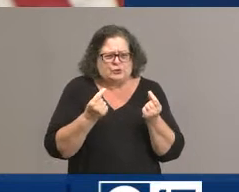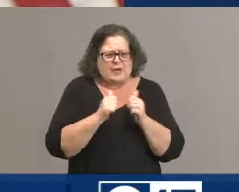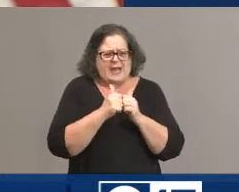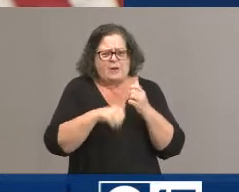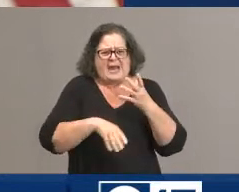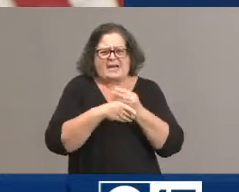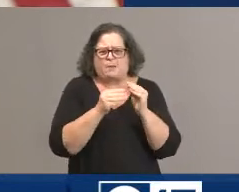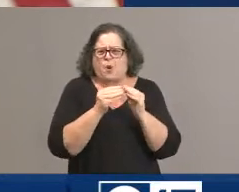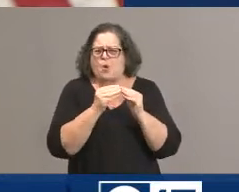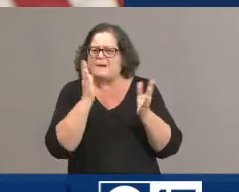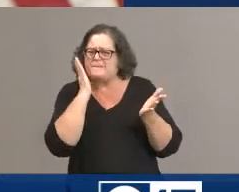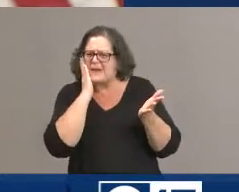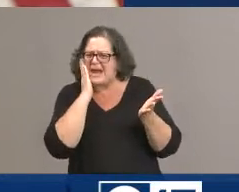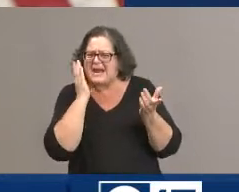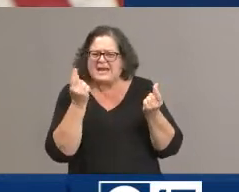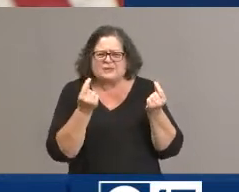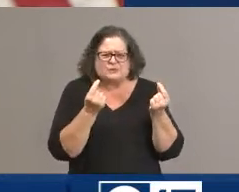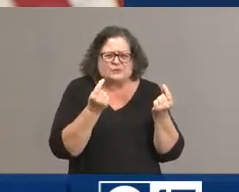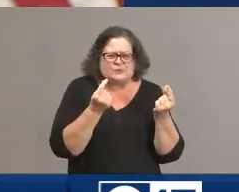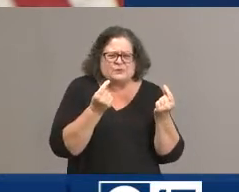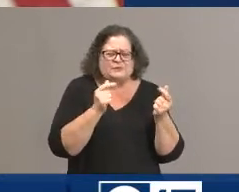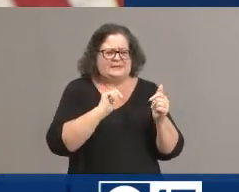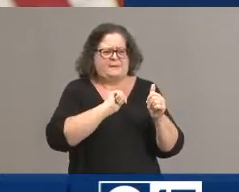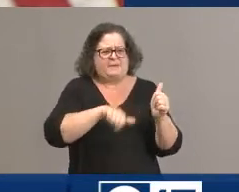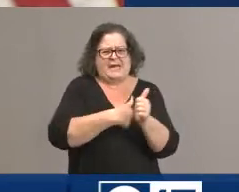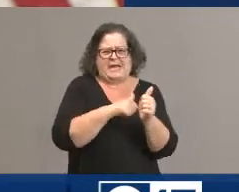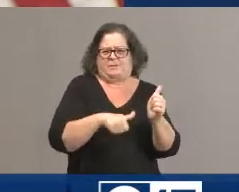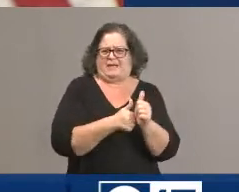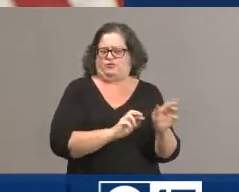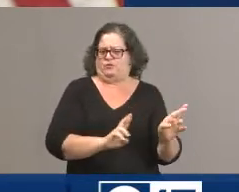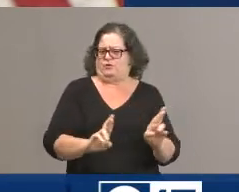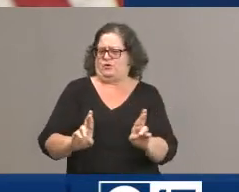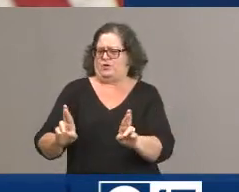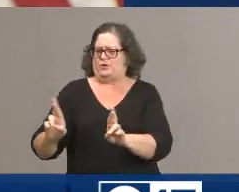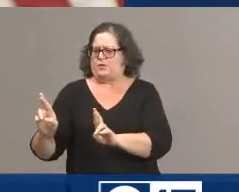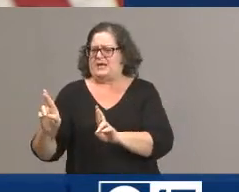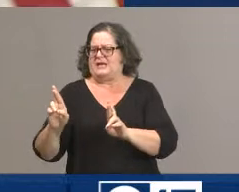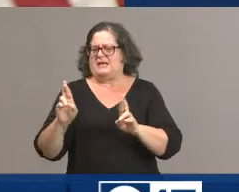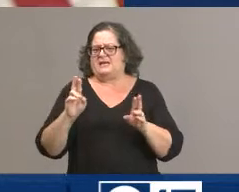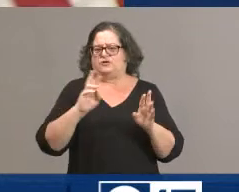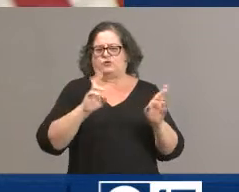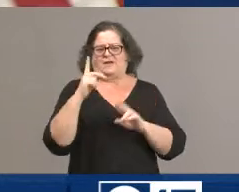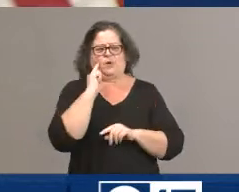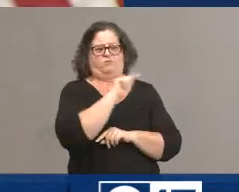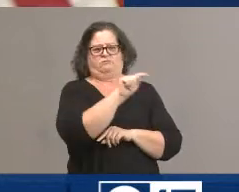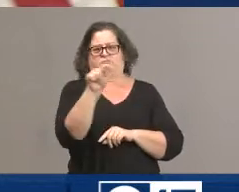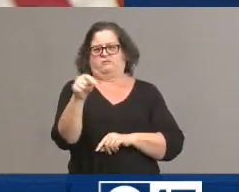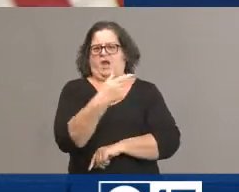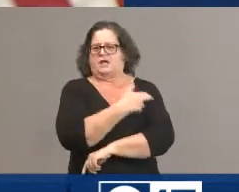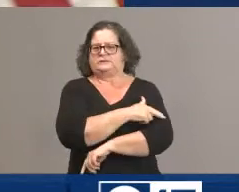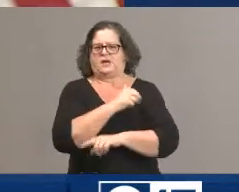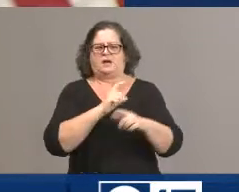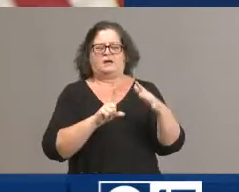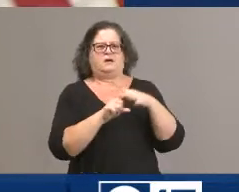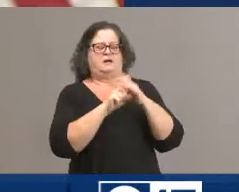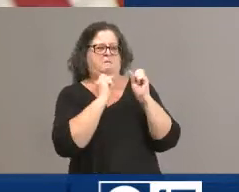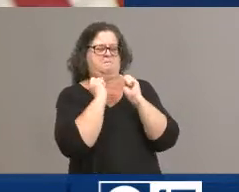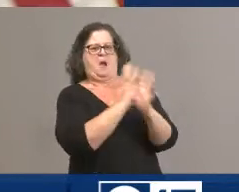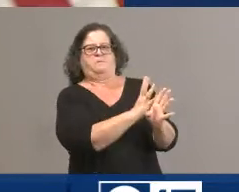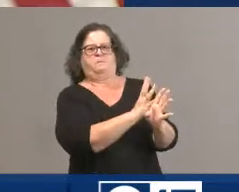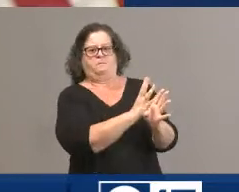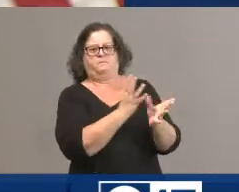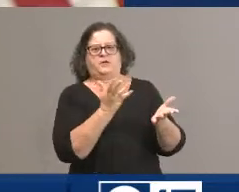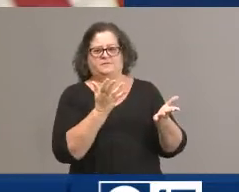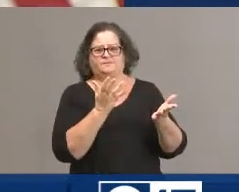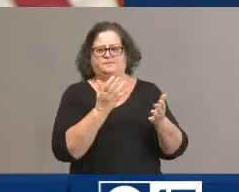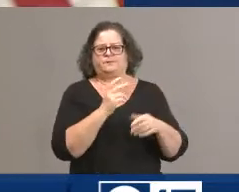that hospital's current situation. This is being put proactively into place so that hospitals who are on their own